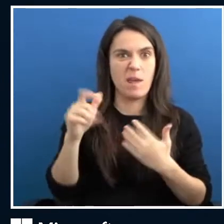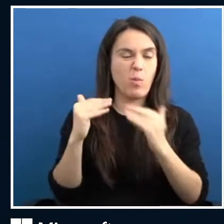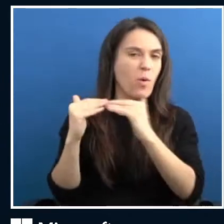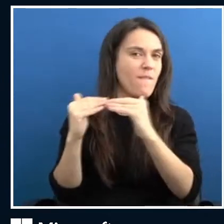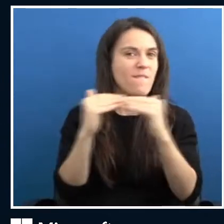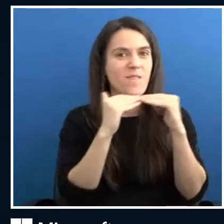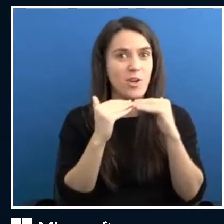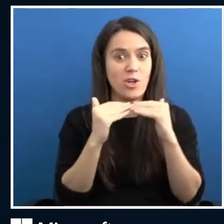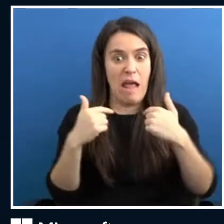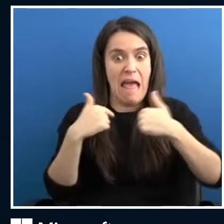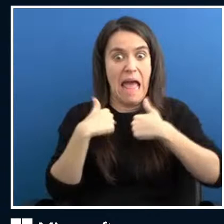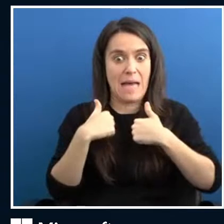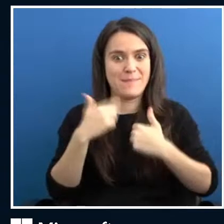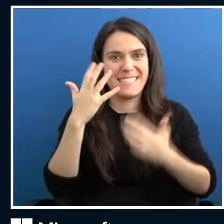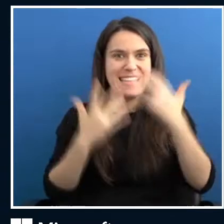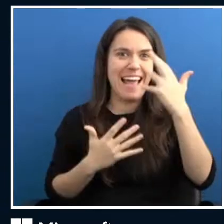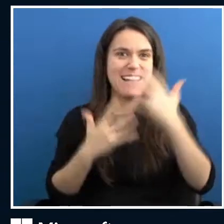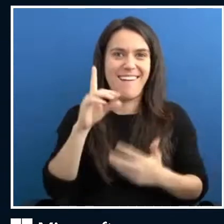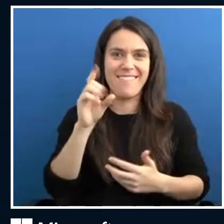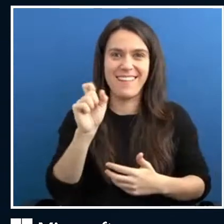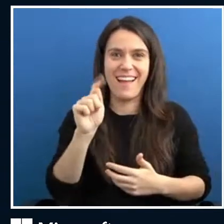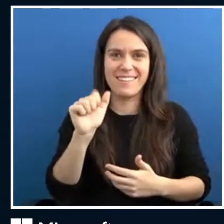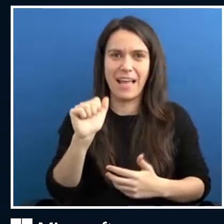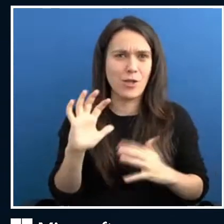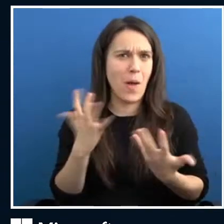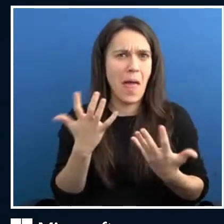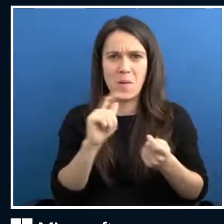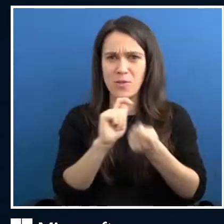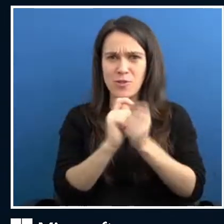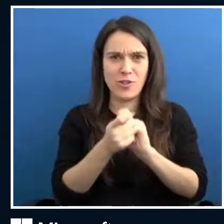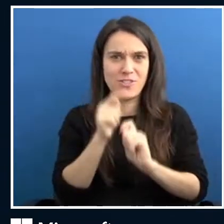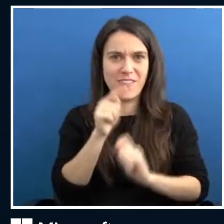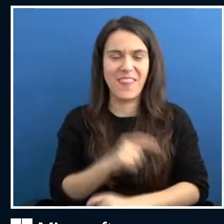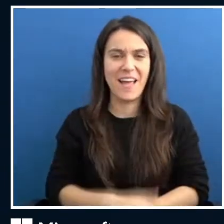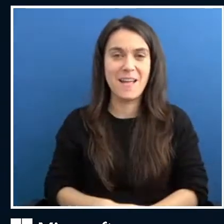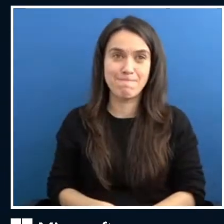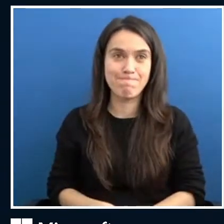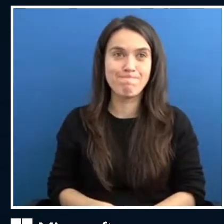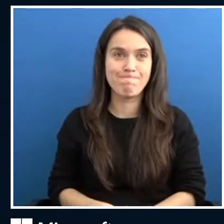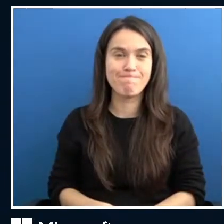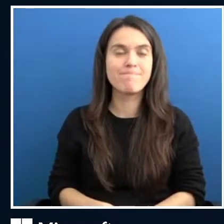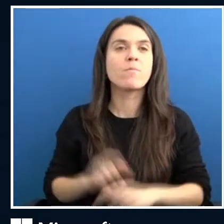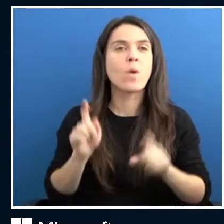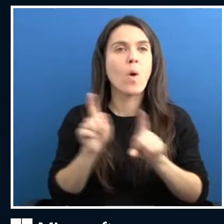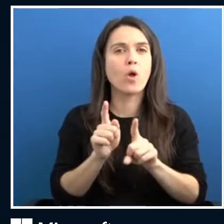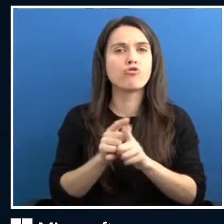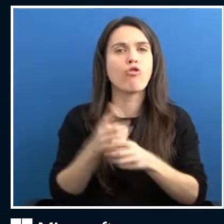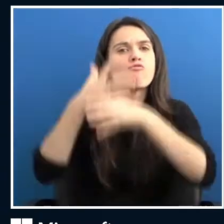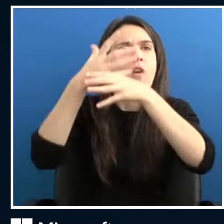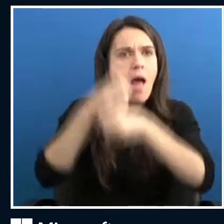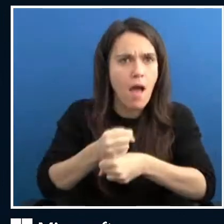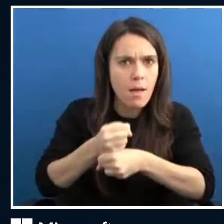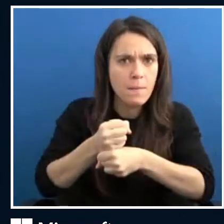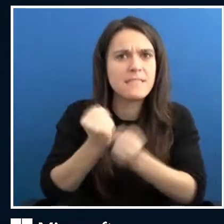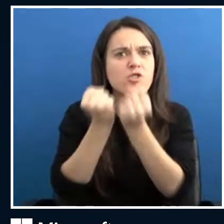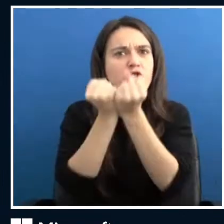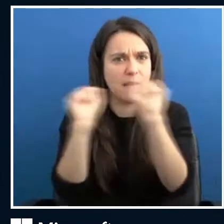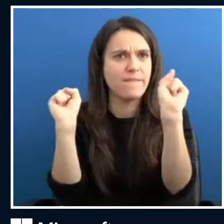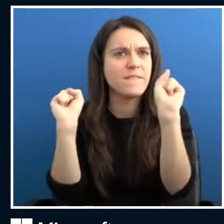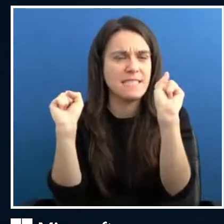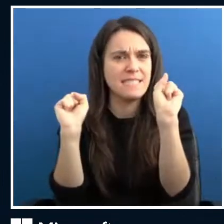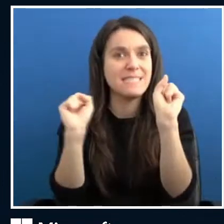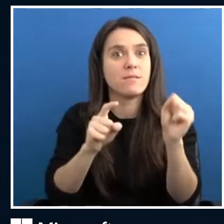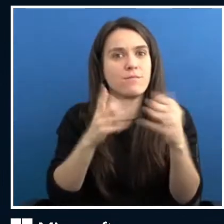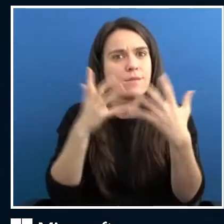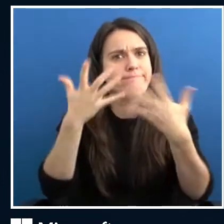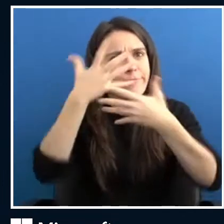And so how do we reconcile that? Reliability and safety. AI systems should perform reliably and